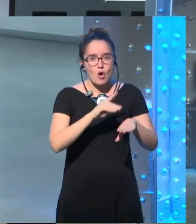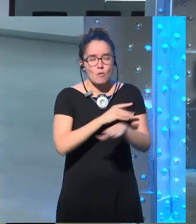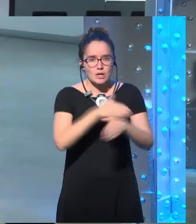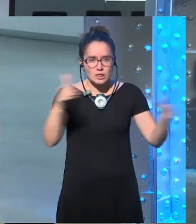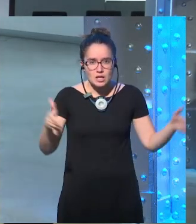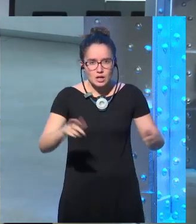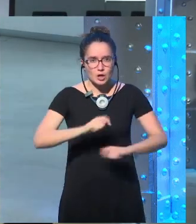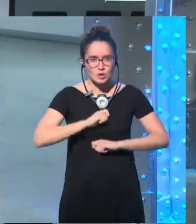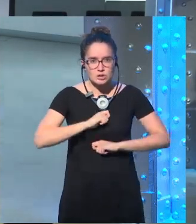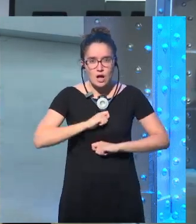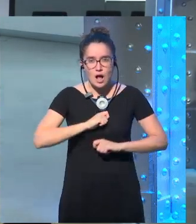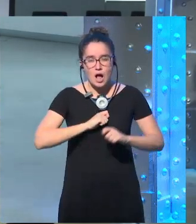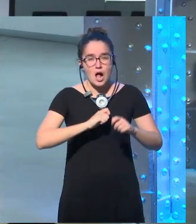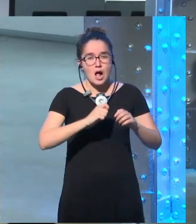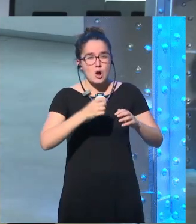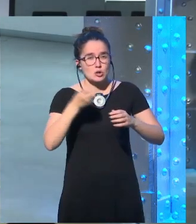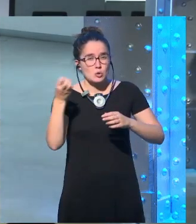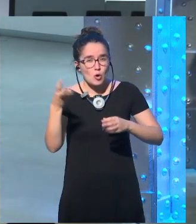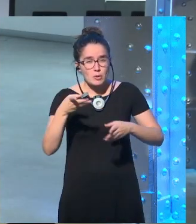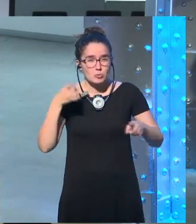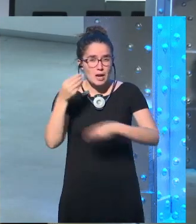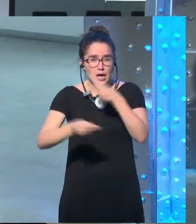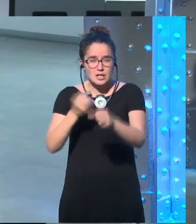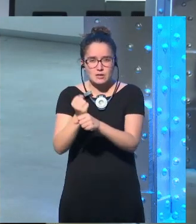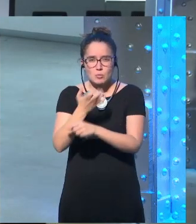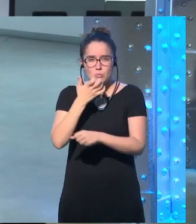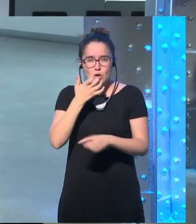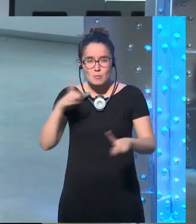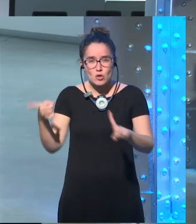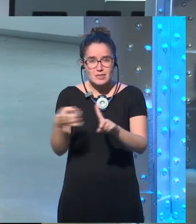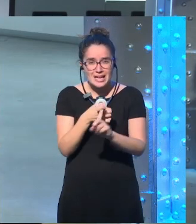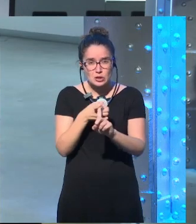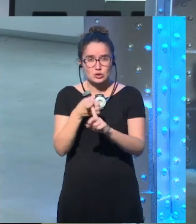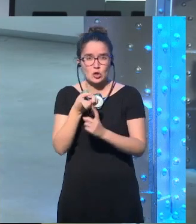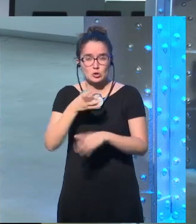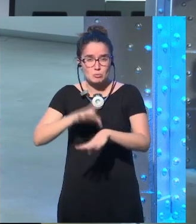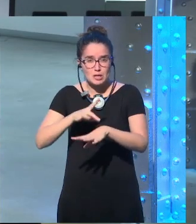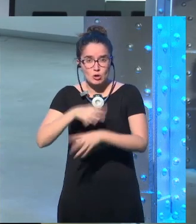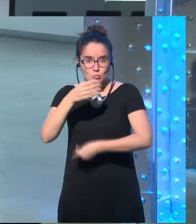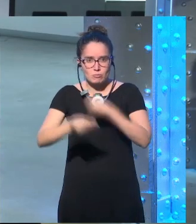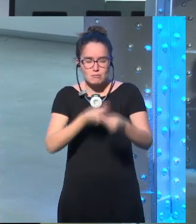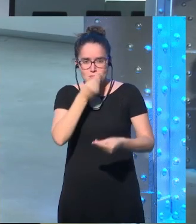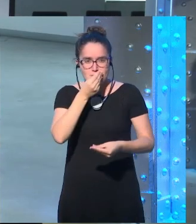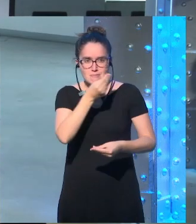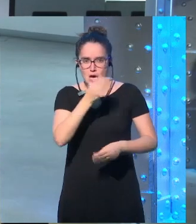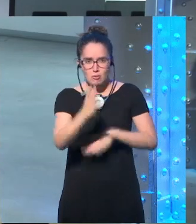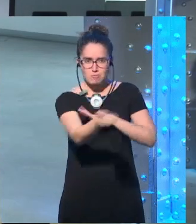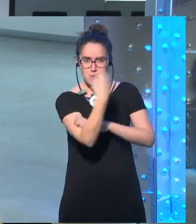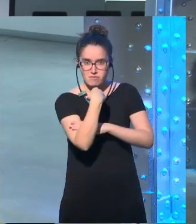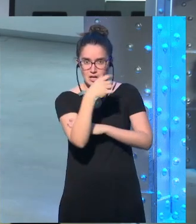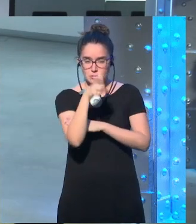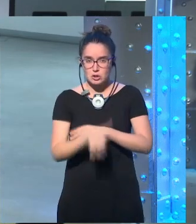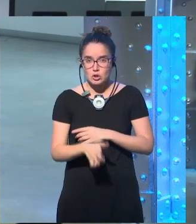perform tasks that, like medical diagnostics, better than us. It is the big data approach that